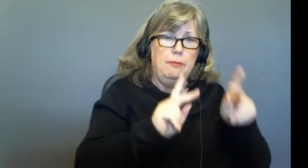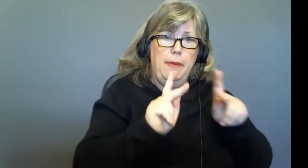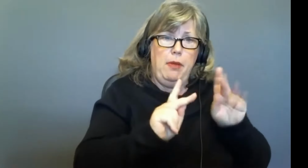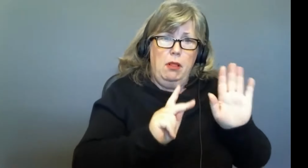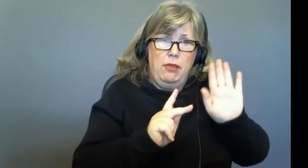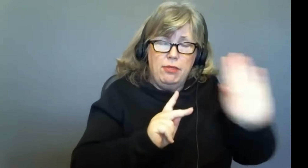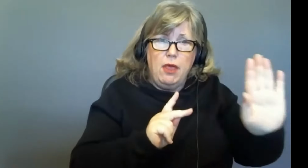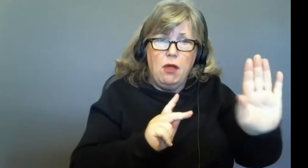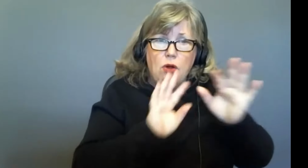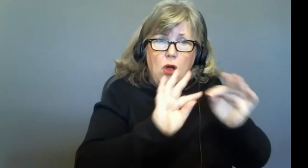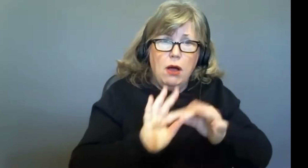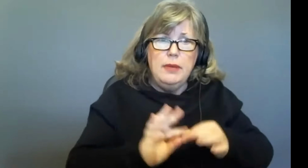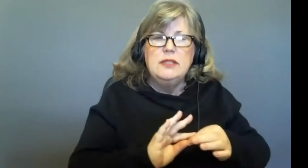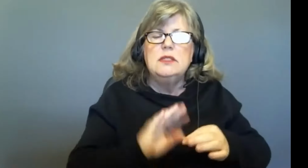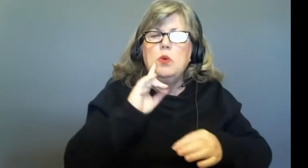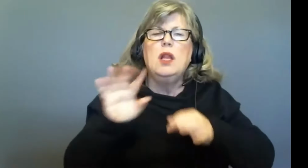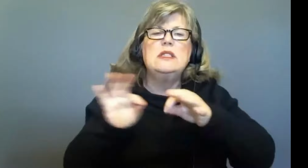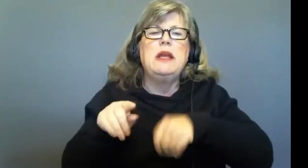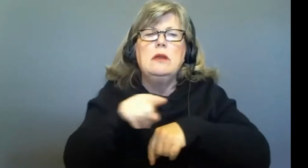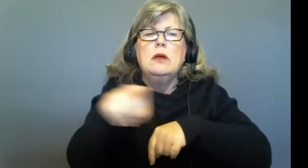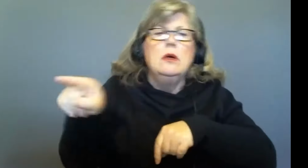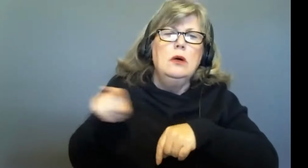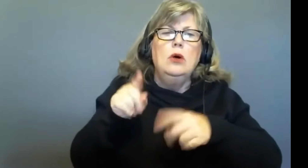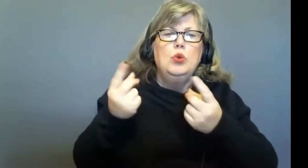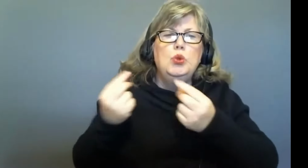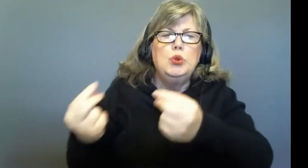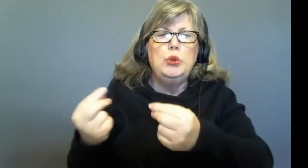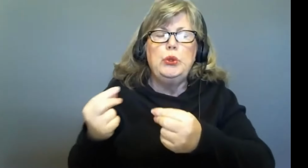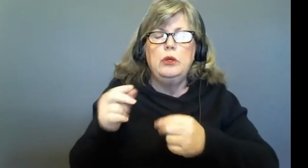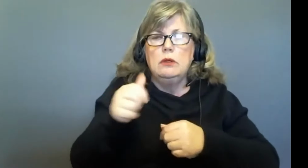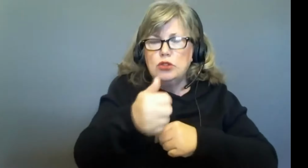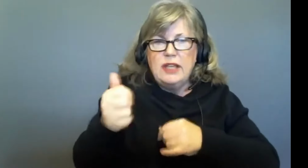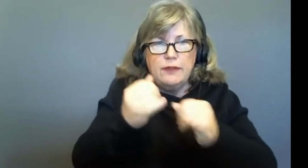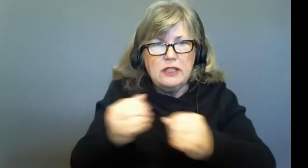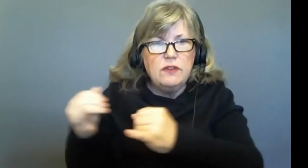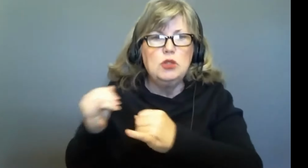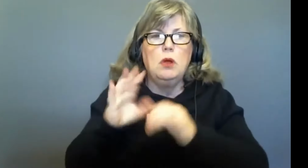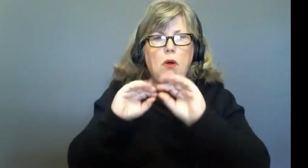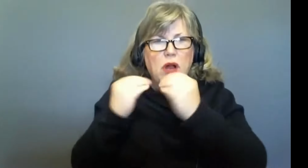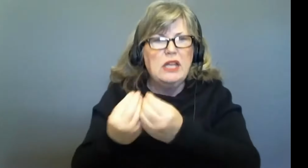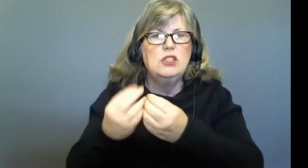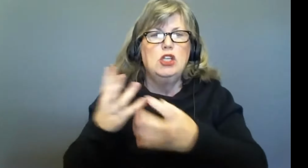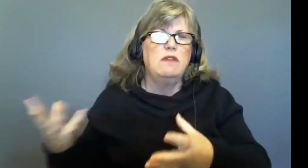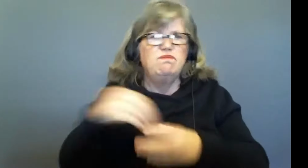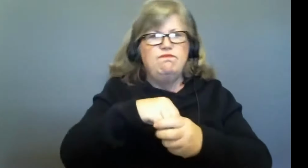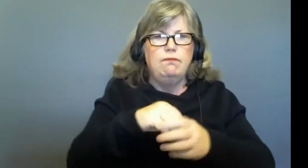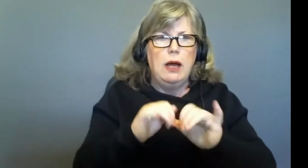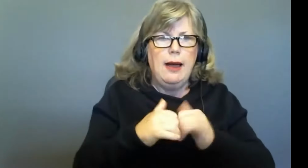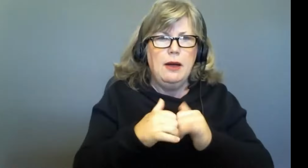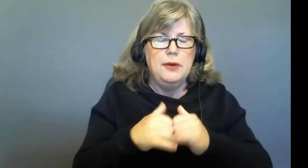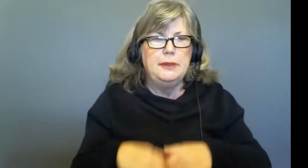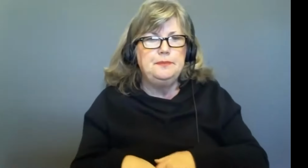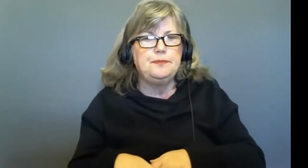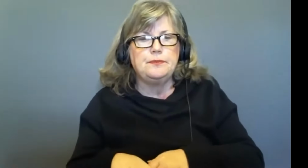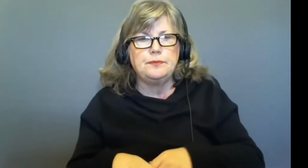more specific details about how you can individually and as a community get involved. There was a question about